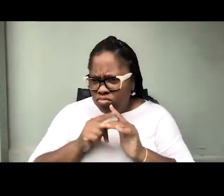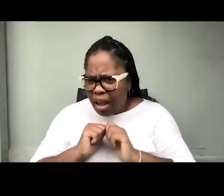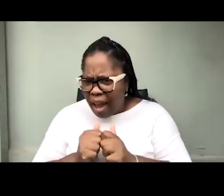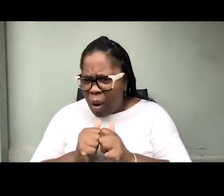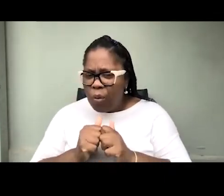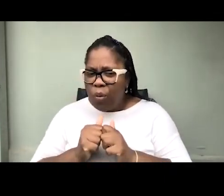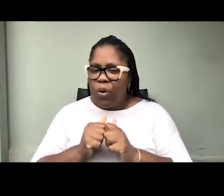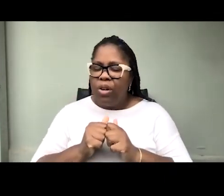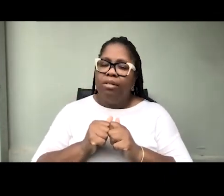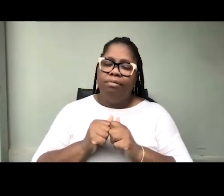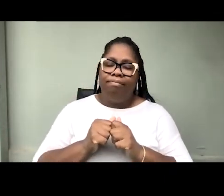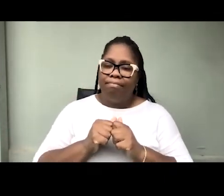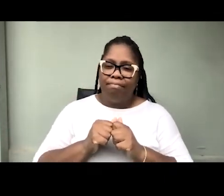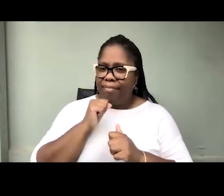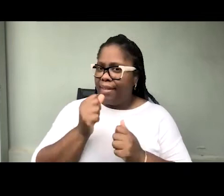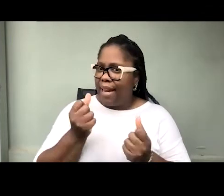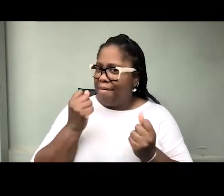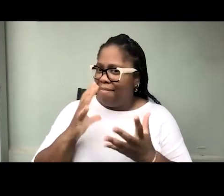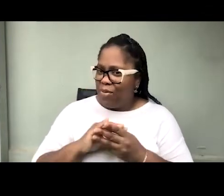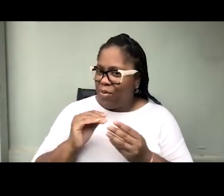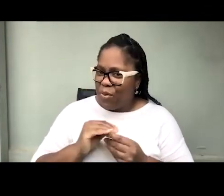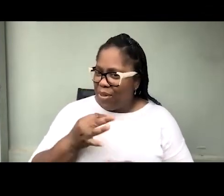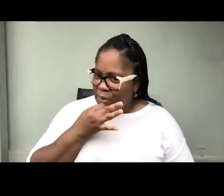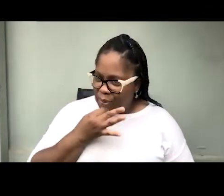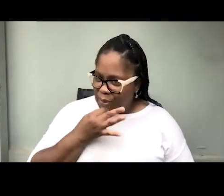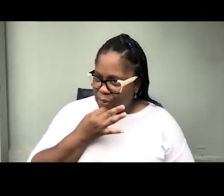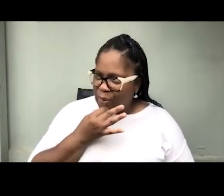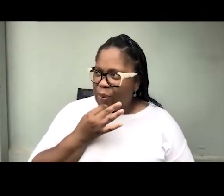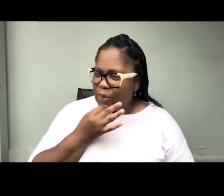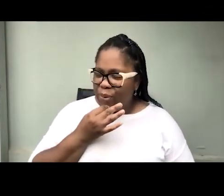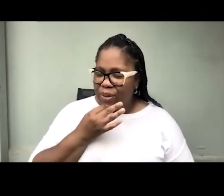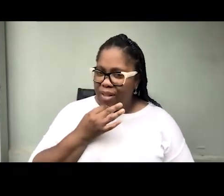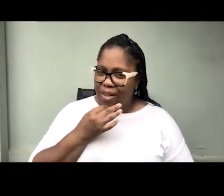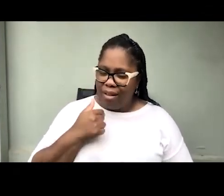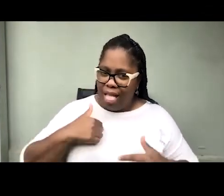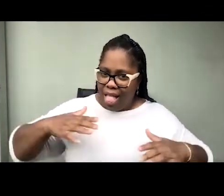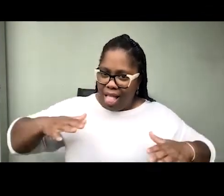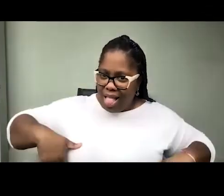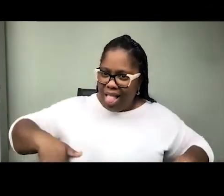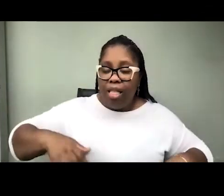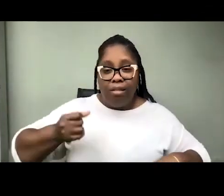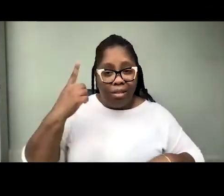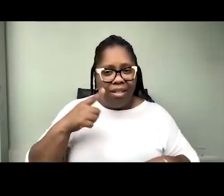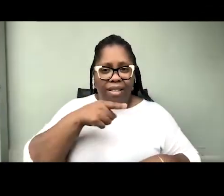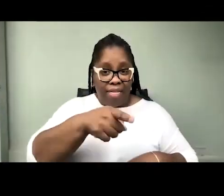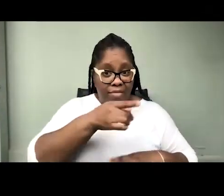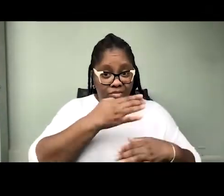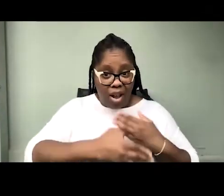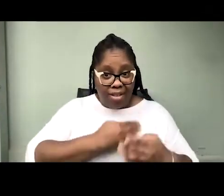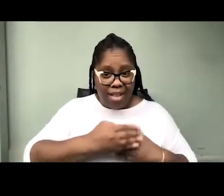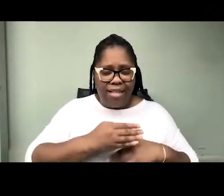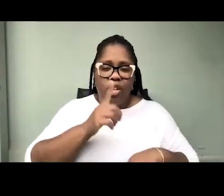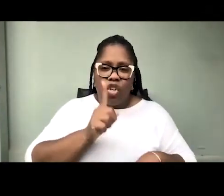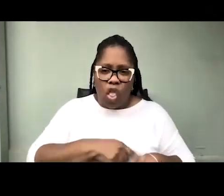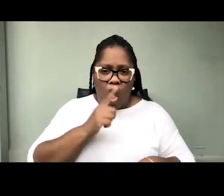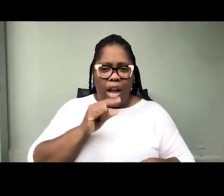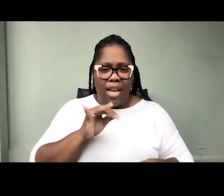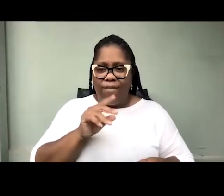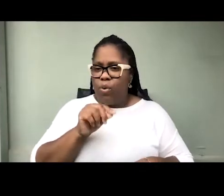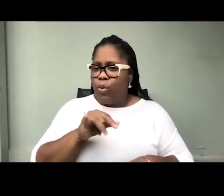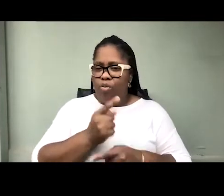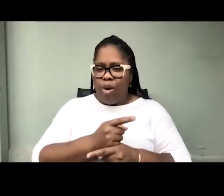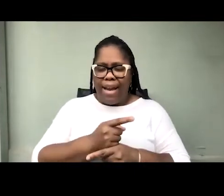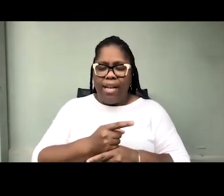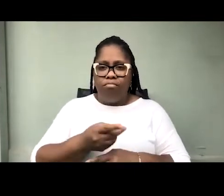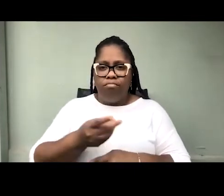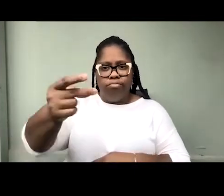think we'll be getting many stories real soon because I know after having done it myself, it's a long process. If you're doing it right, it's not going to happen overnight.